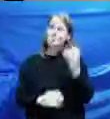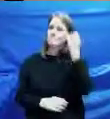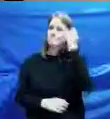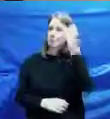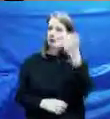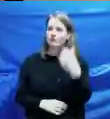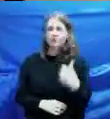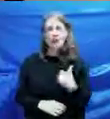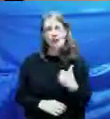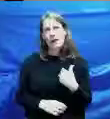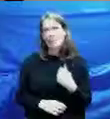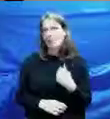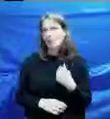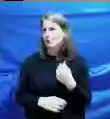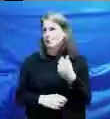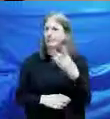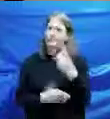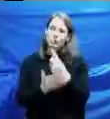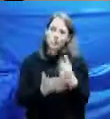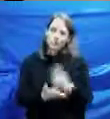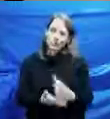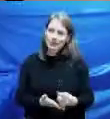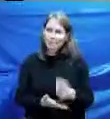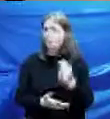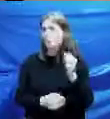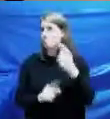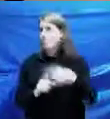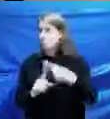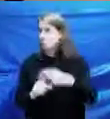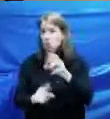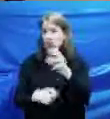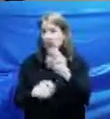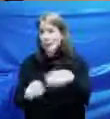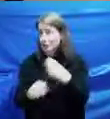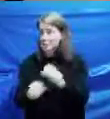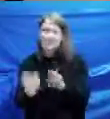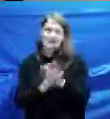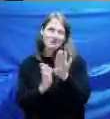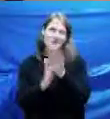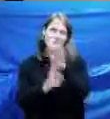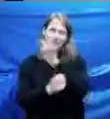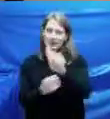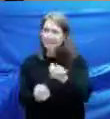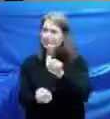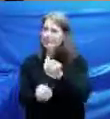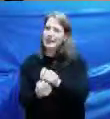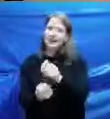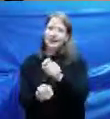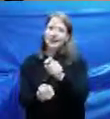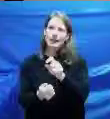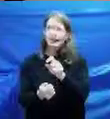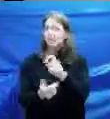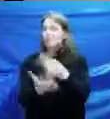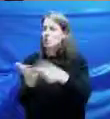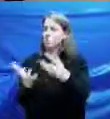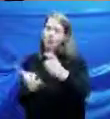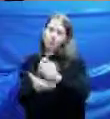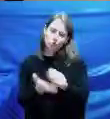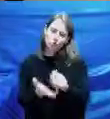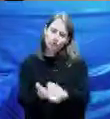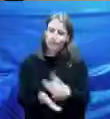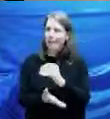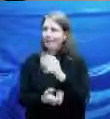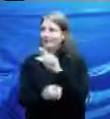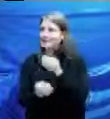years, developing the opening chapter of your book, and you thought carefully about exactly how you wanted to introduce it, and exactly what associations you wanted to build, and